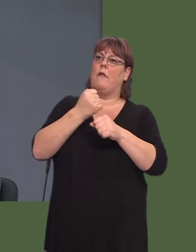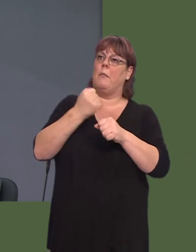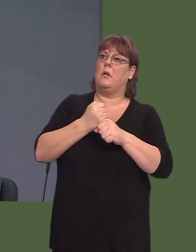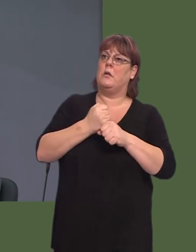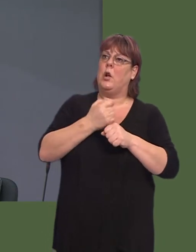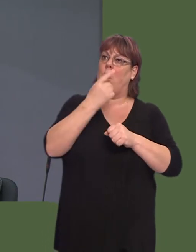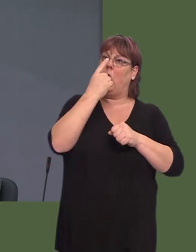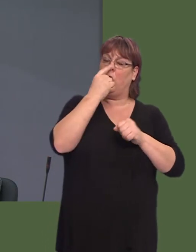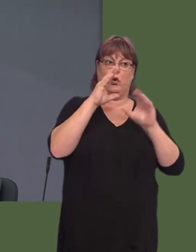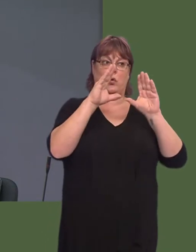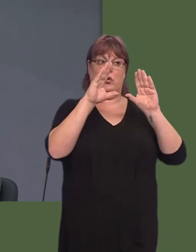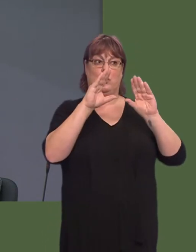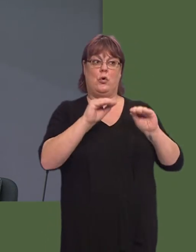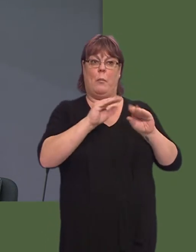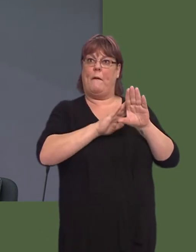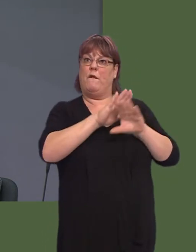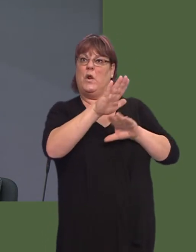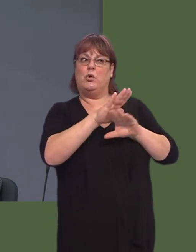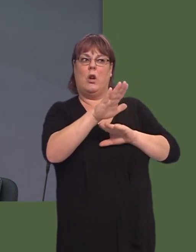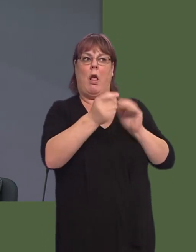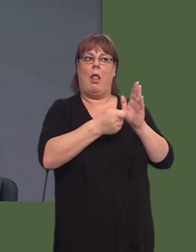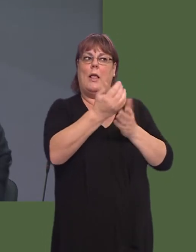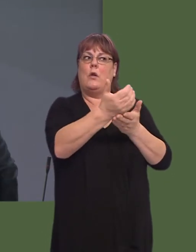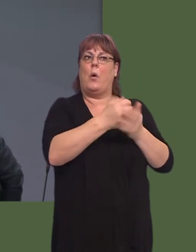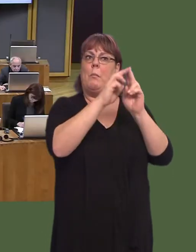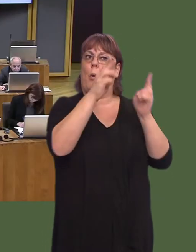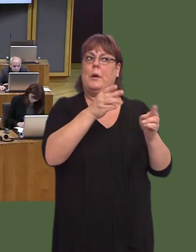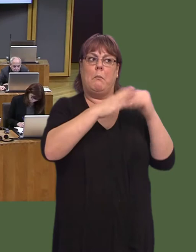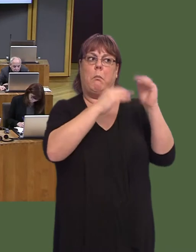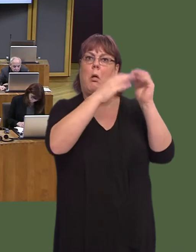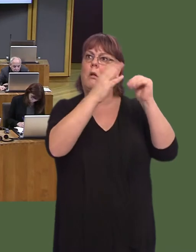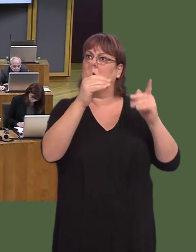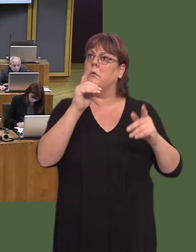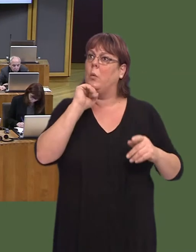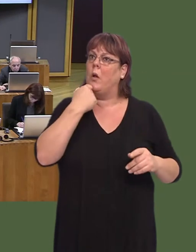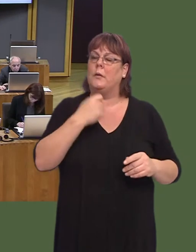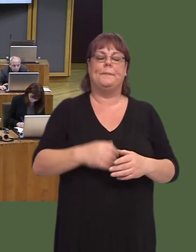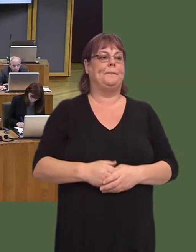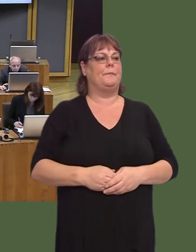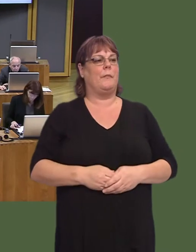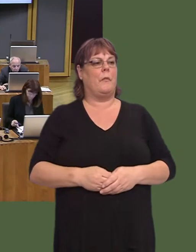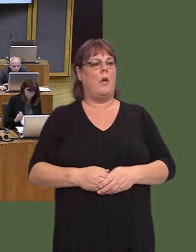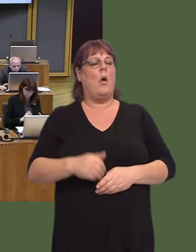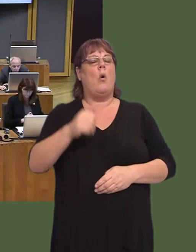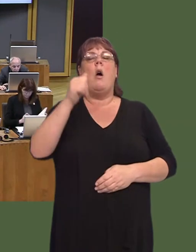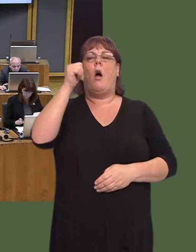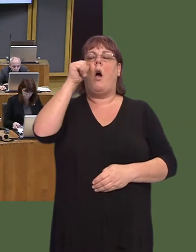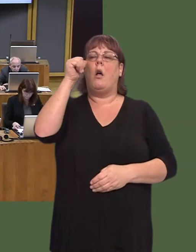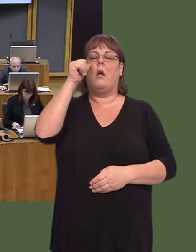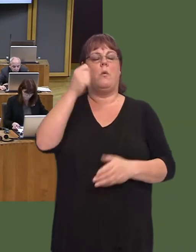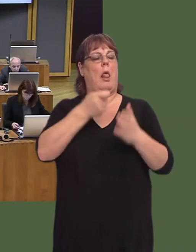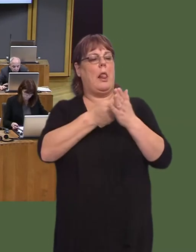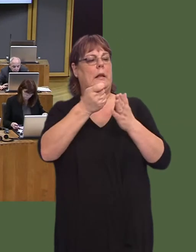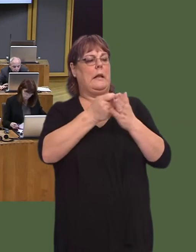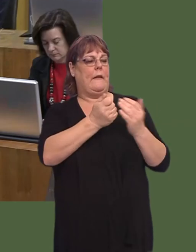or abolishing leasehold properties for the future? Well, there's been a great deal of exploitation of leasehold where leases